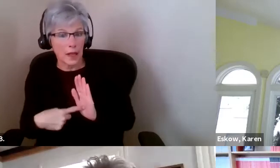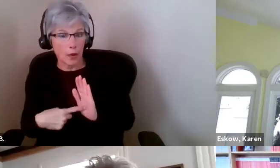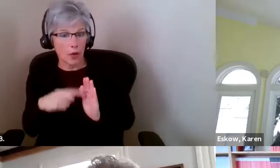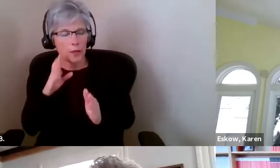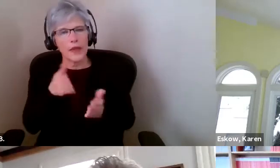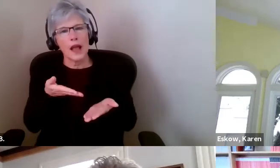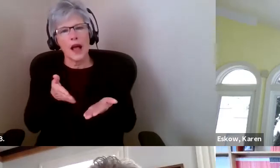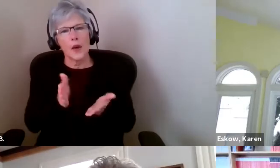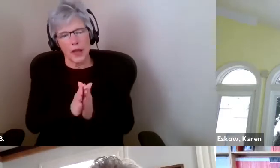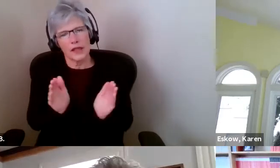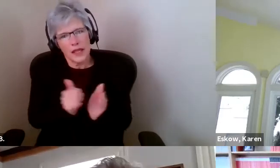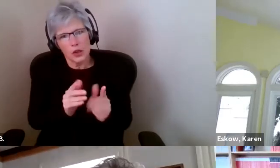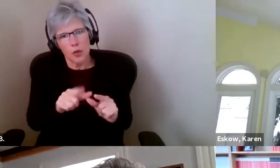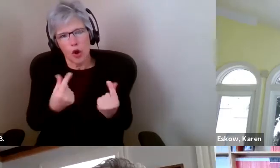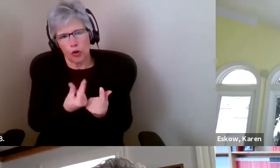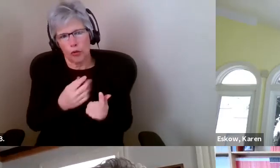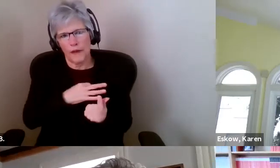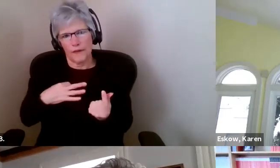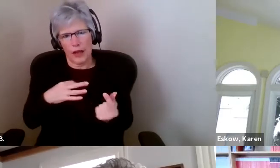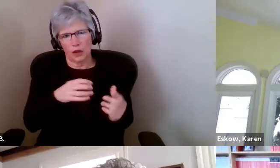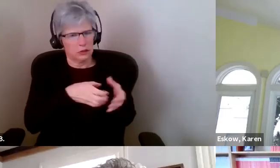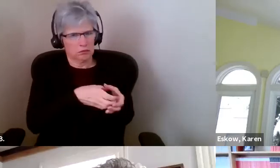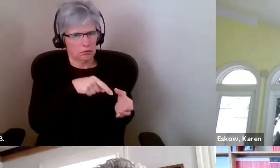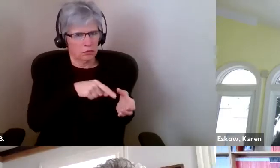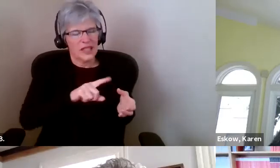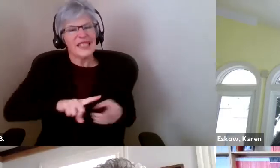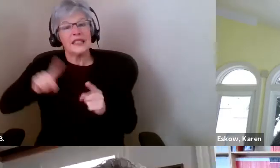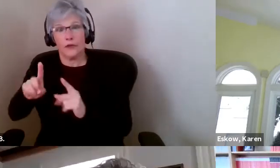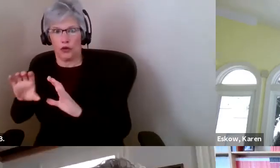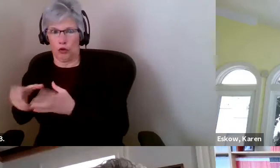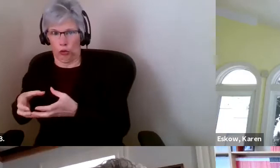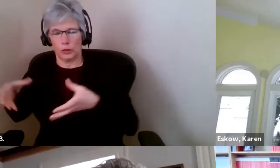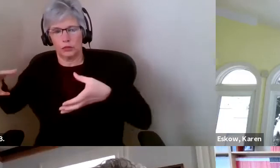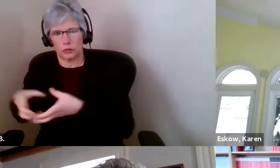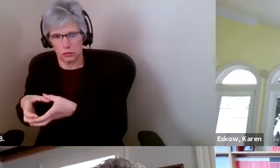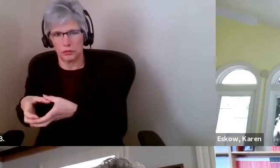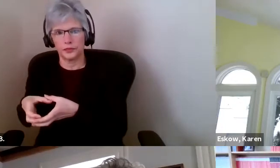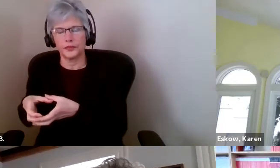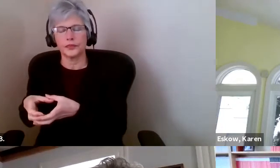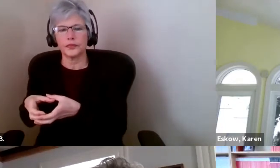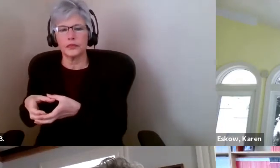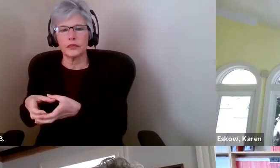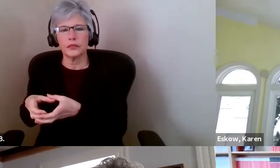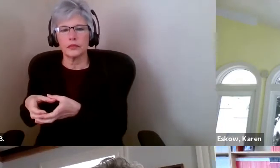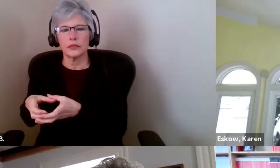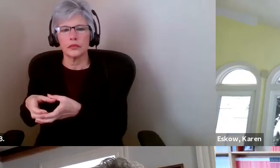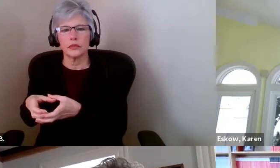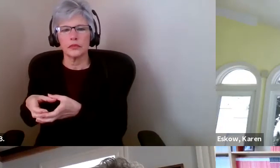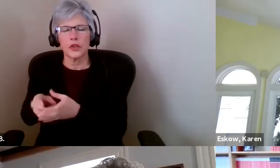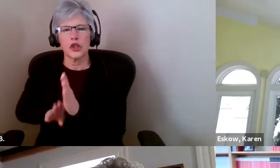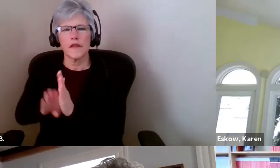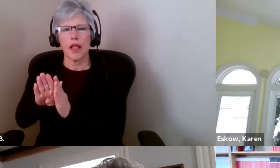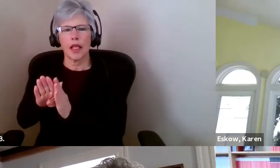group of faculty, a different group, to come together and help us to create a calendar